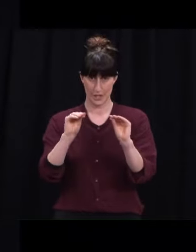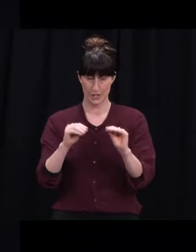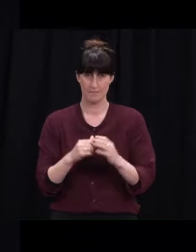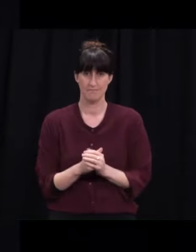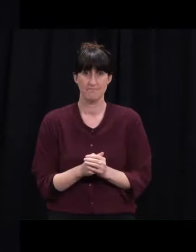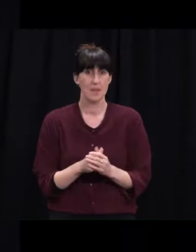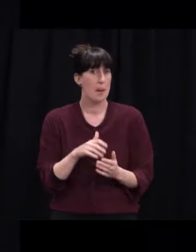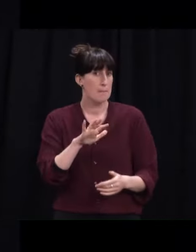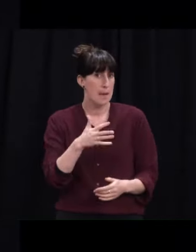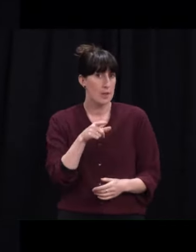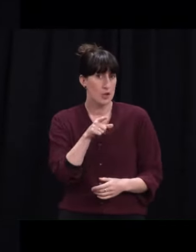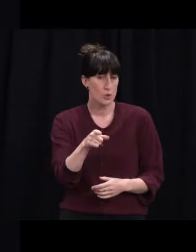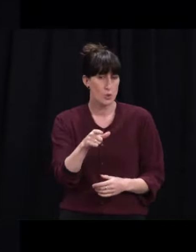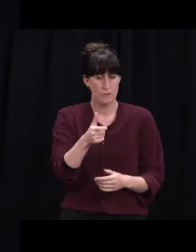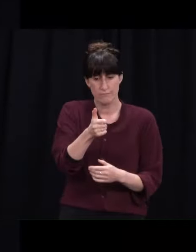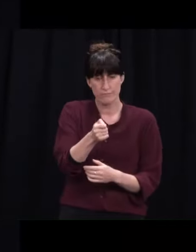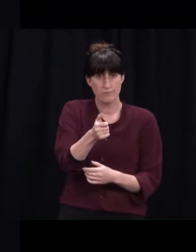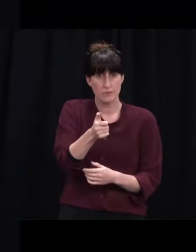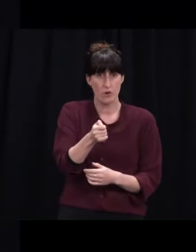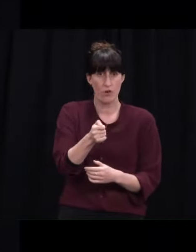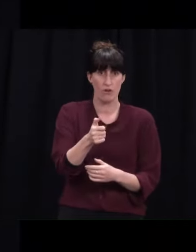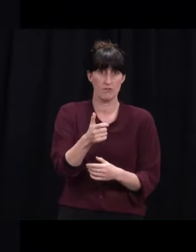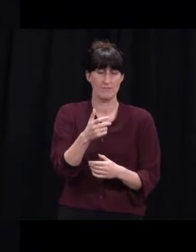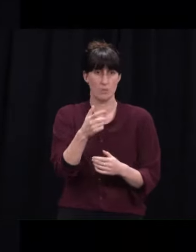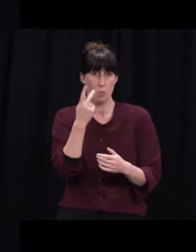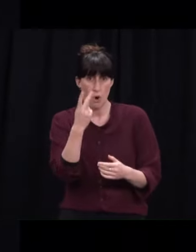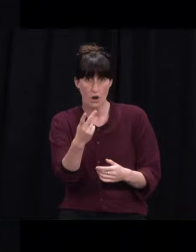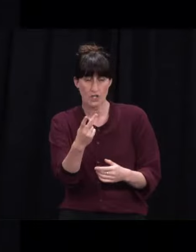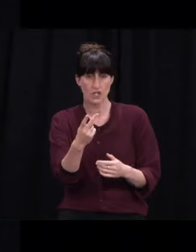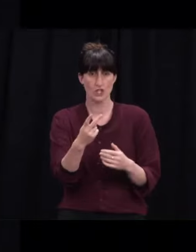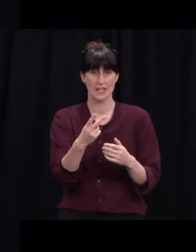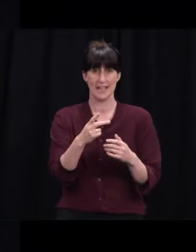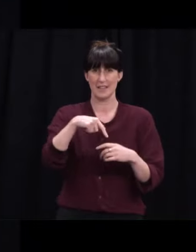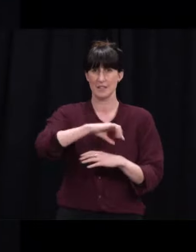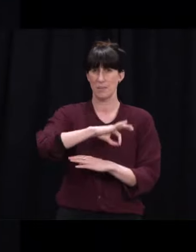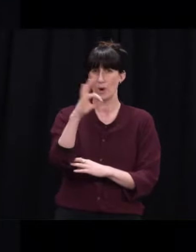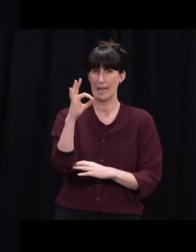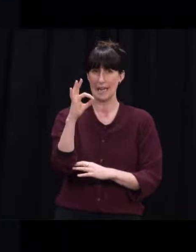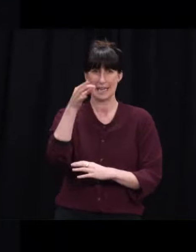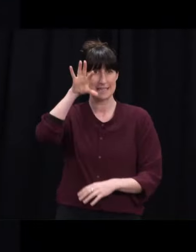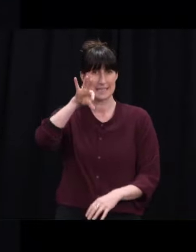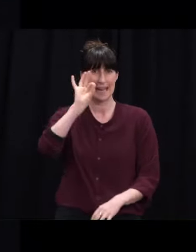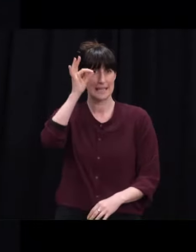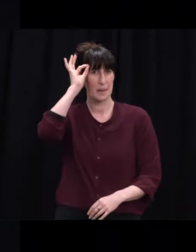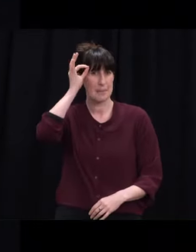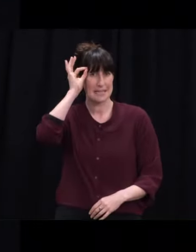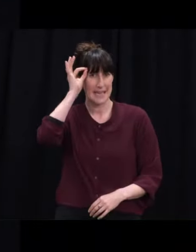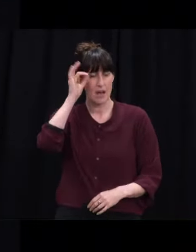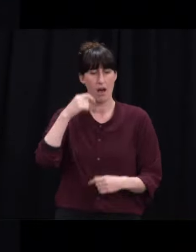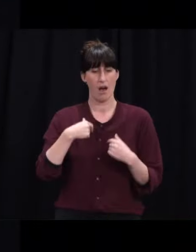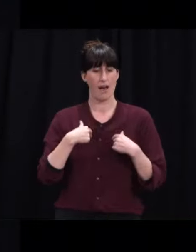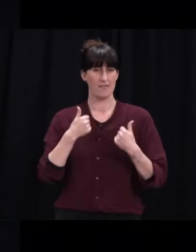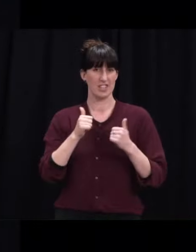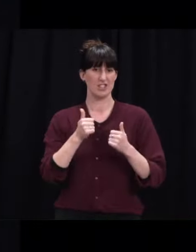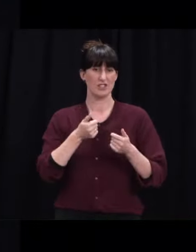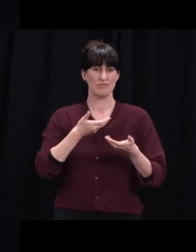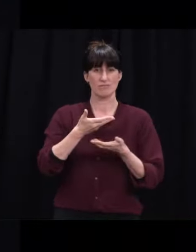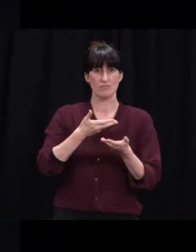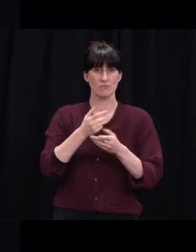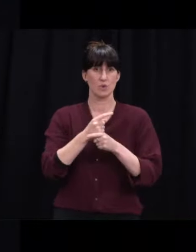have tuned into the Education Select Committee this morning, where I spoke about the education system's response to